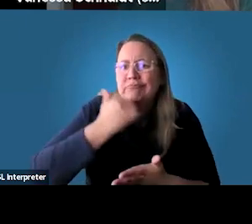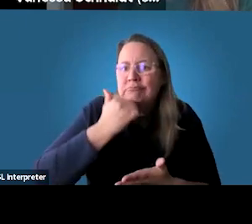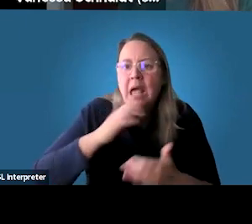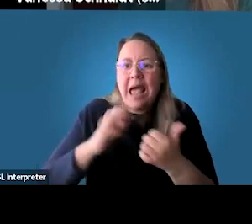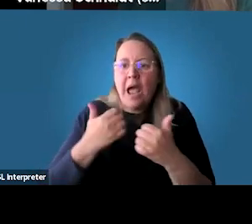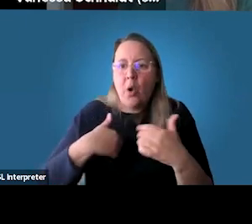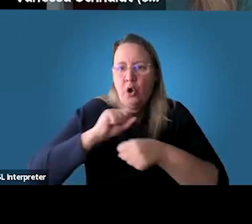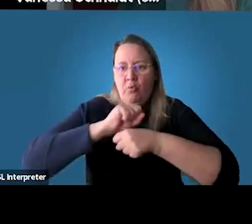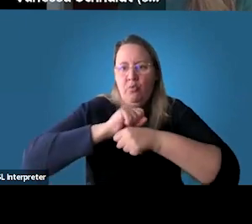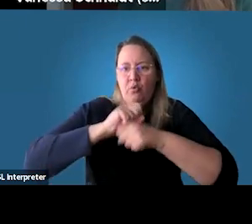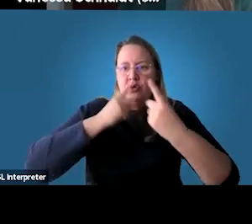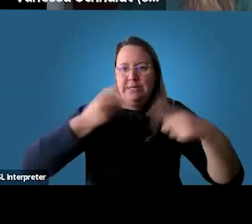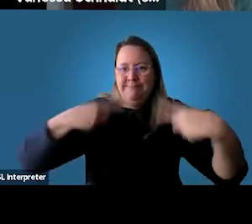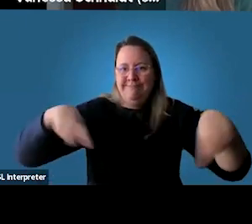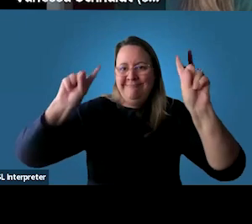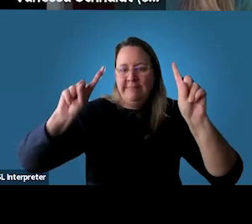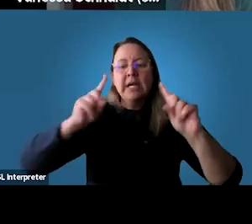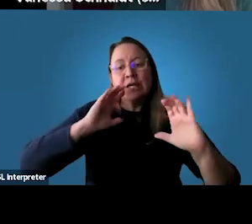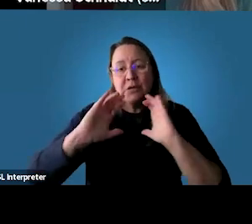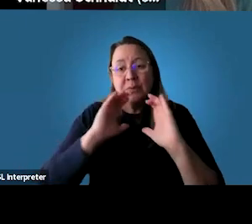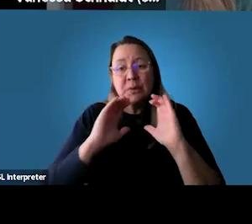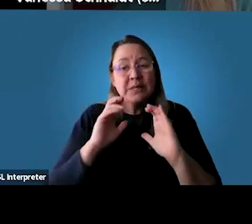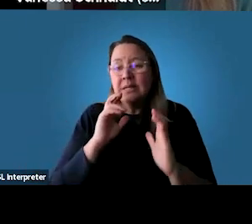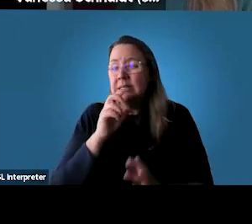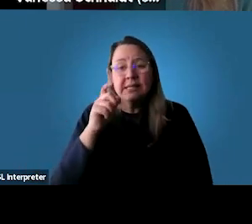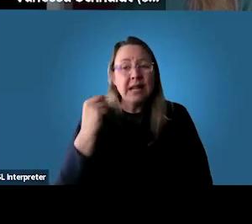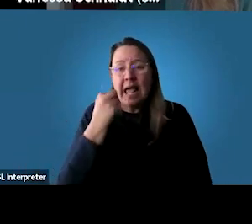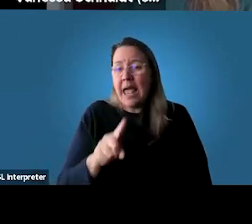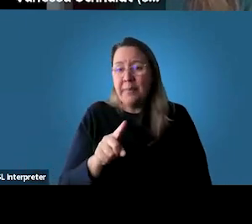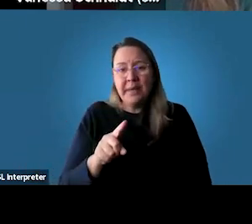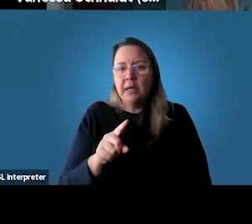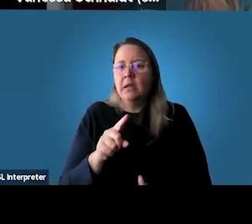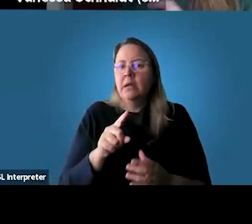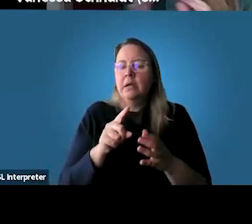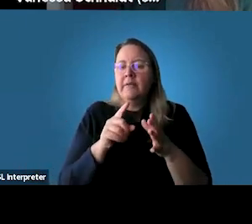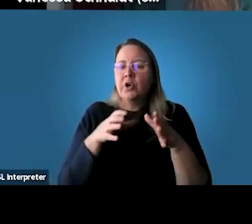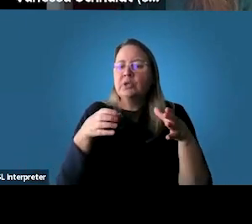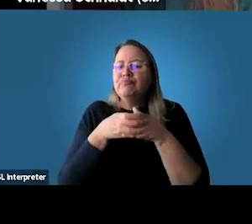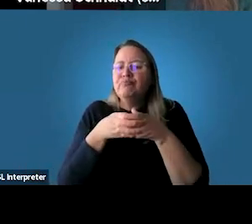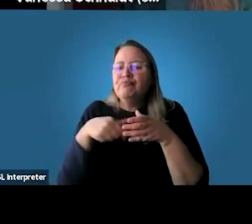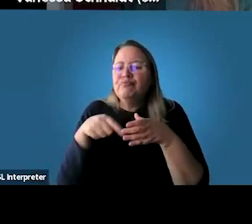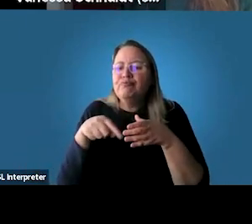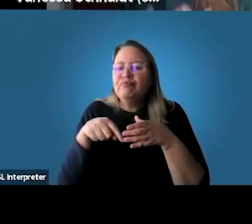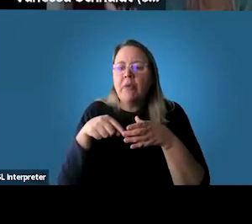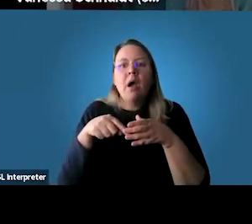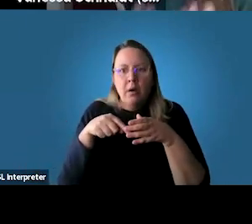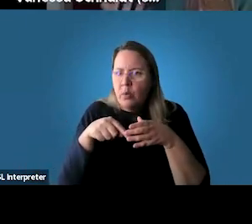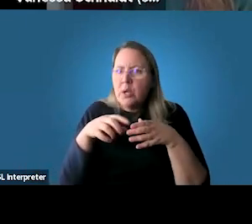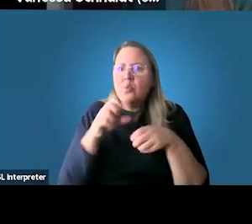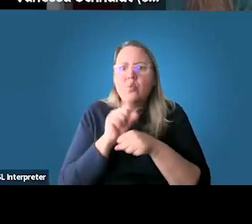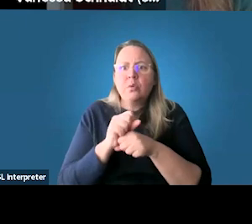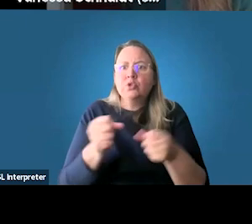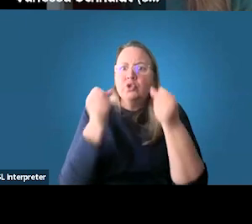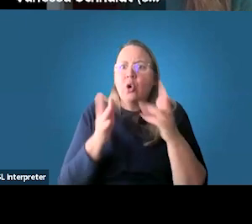how our work gets done. Communications does not happen in a vacuum. We work with colleagues in every other department. That's one of the